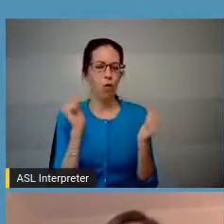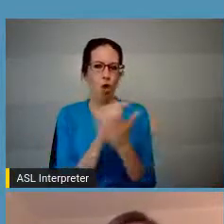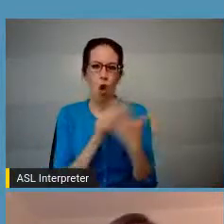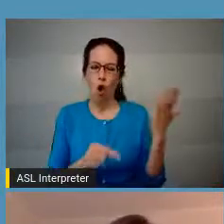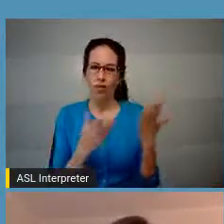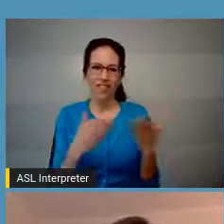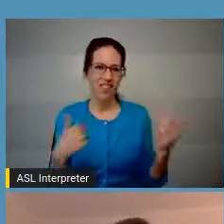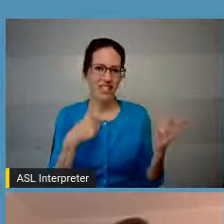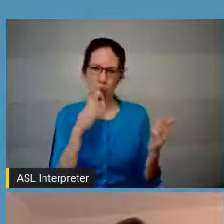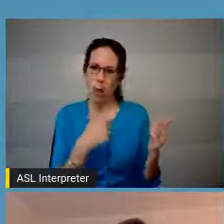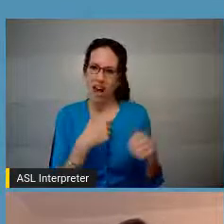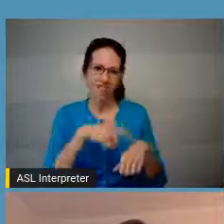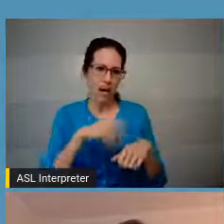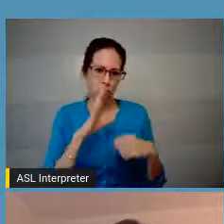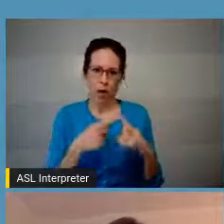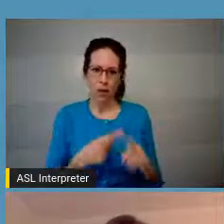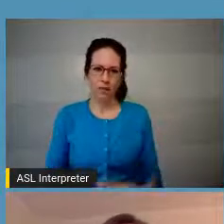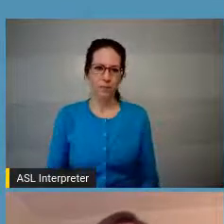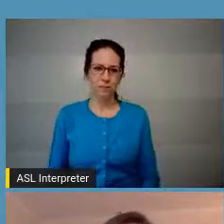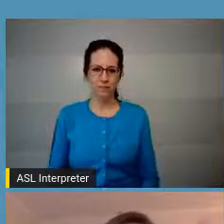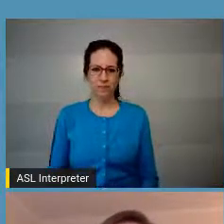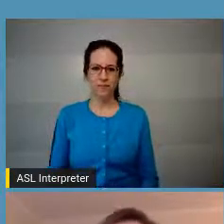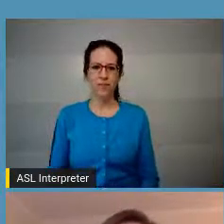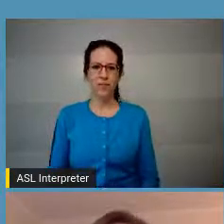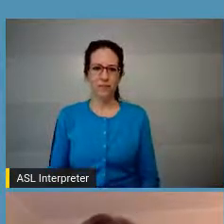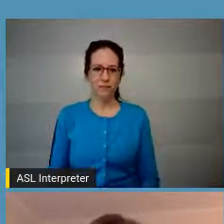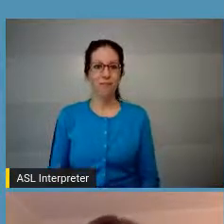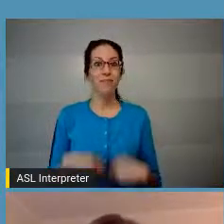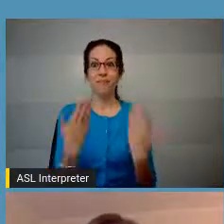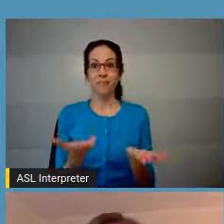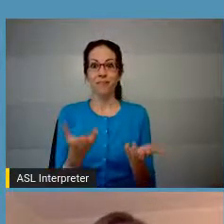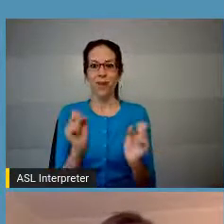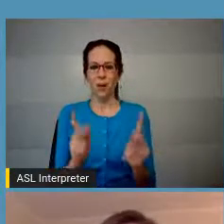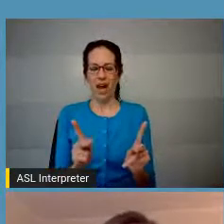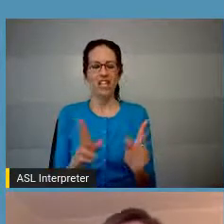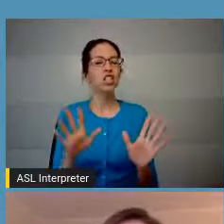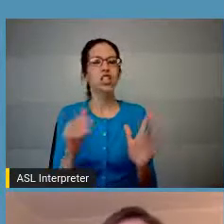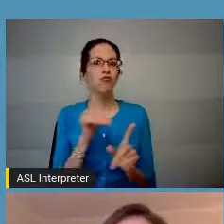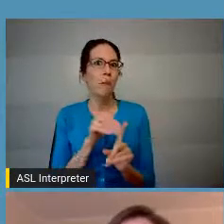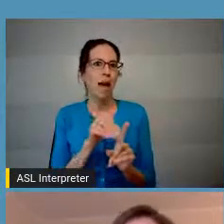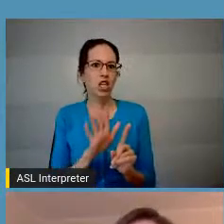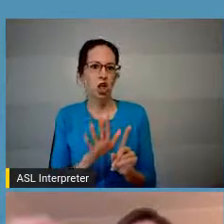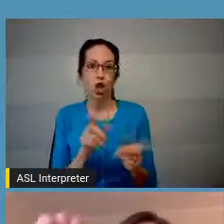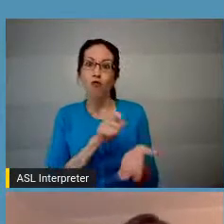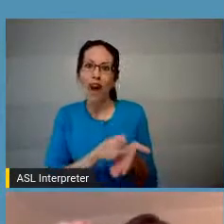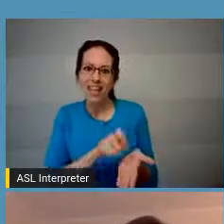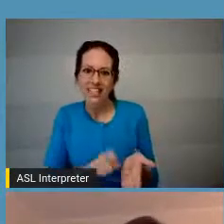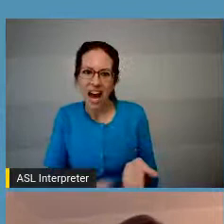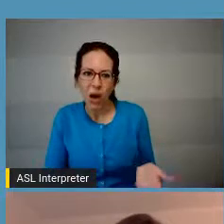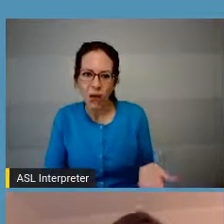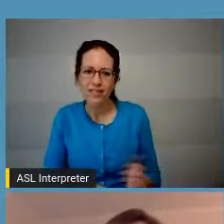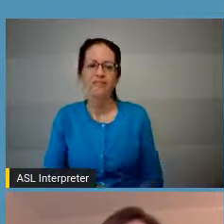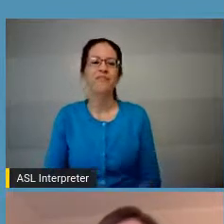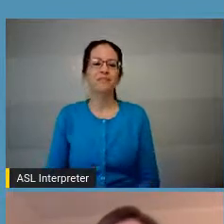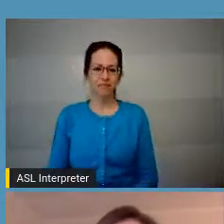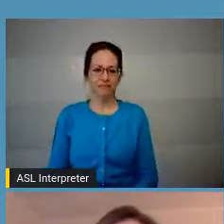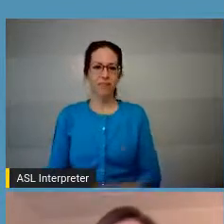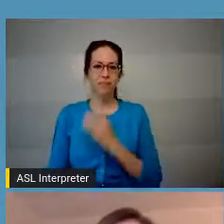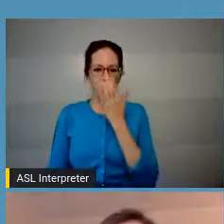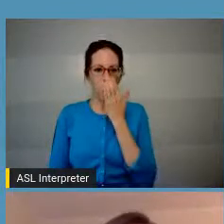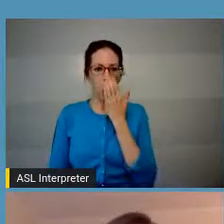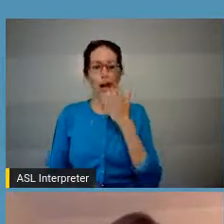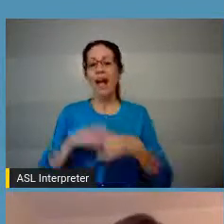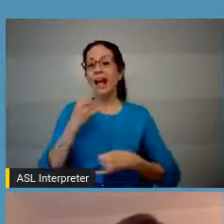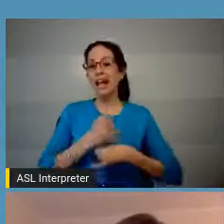So don't be overwhelmed. Right, there it is. Okay, so just a little reminder, write it down, write it all down. Institutional